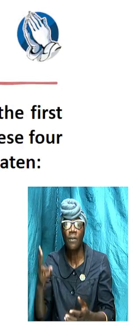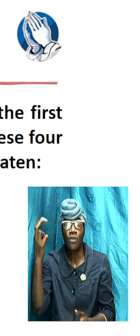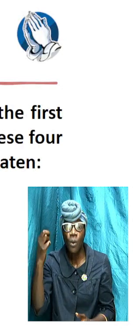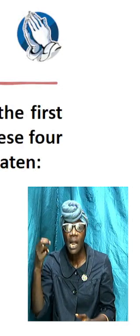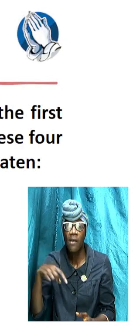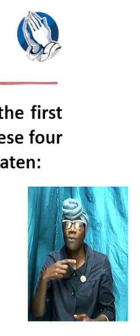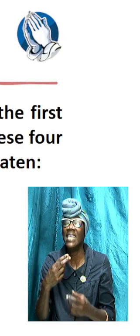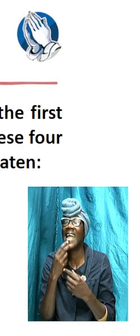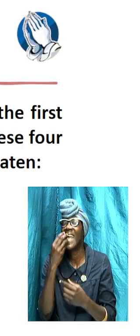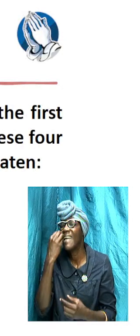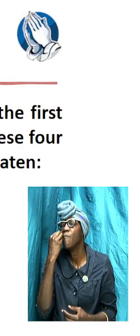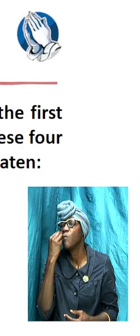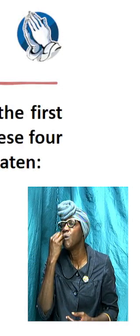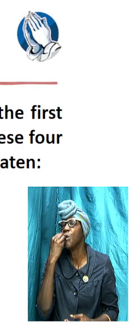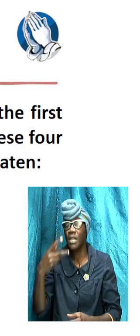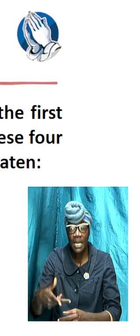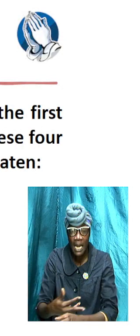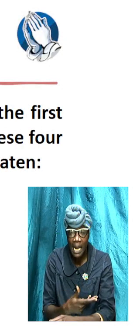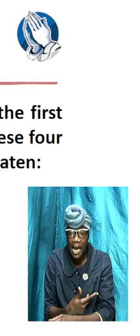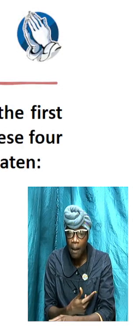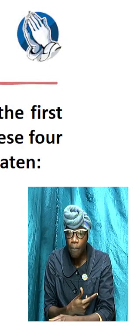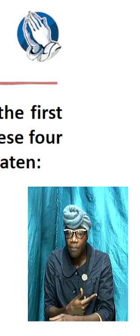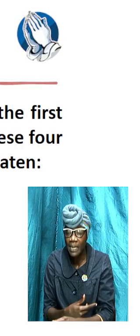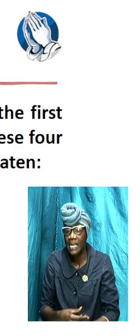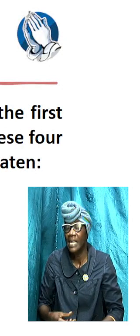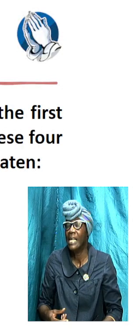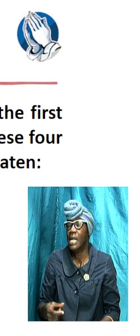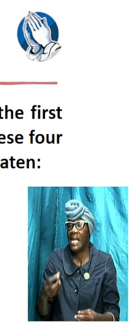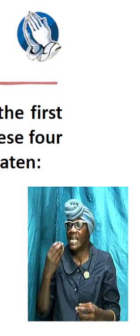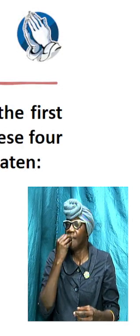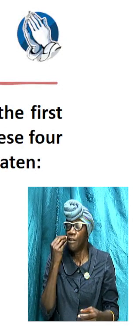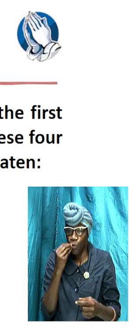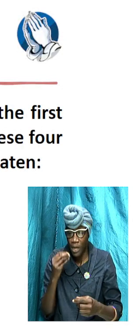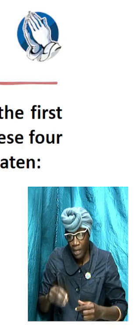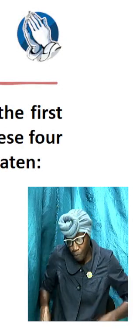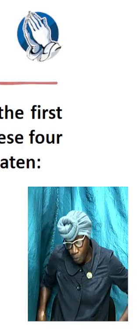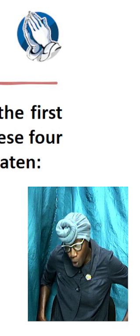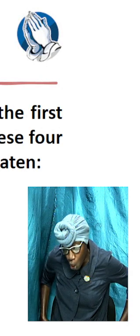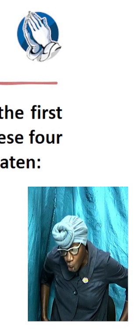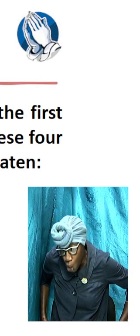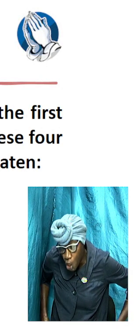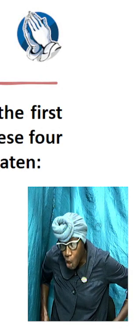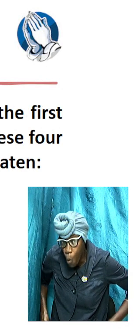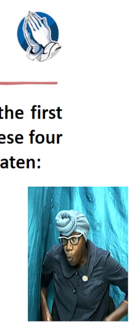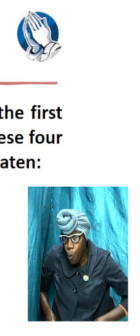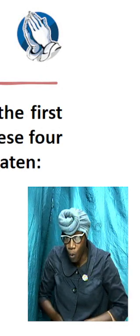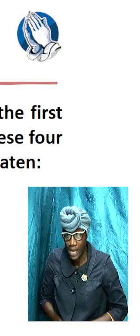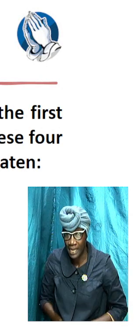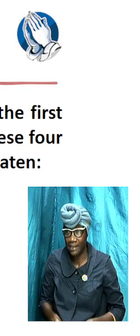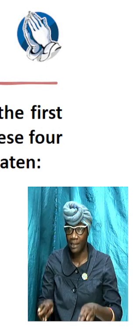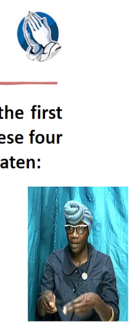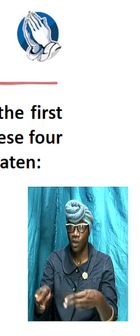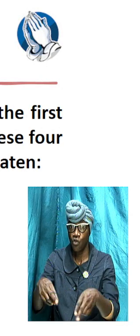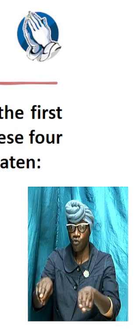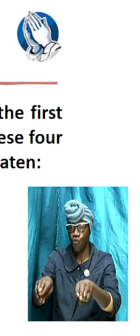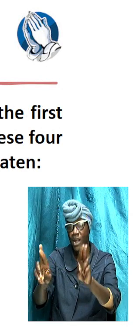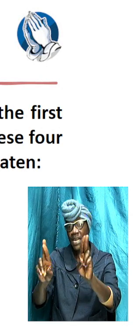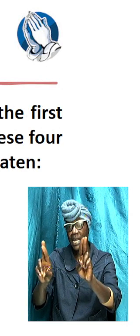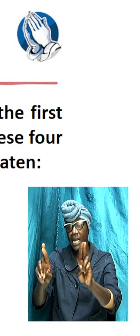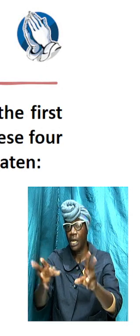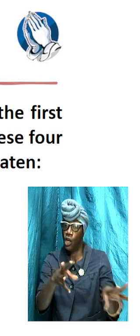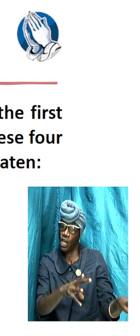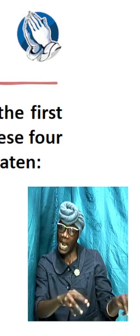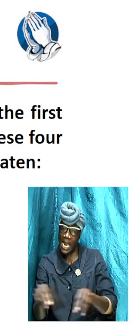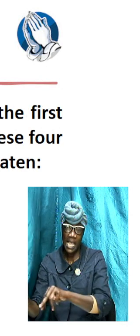lamb, they had to eat it with their loins girded. In other words, your waist must be ready. You're ready to